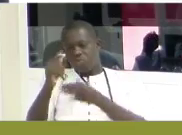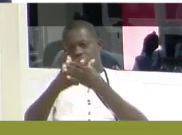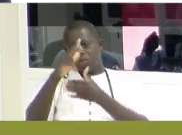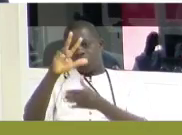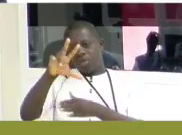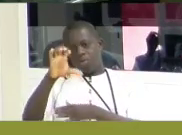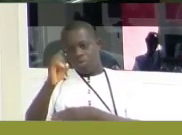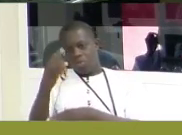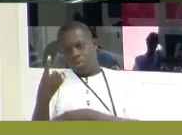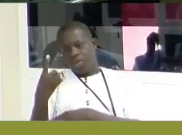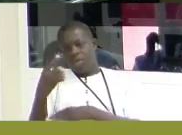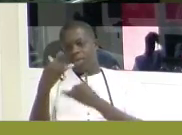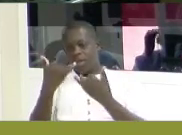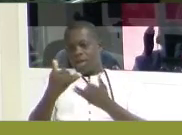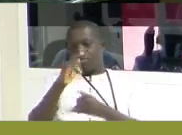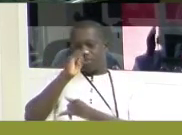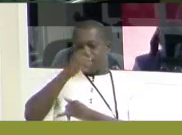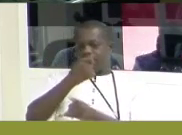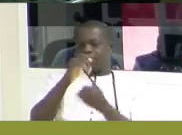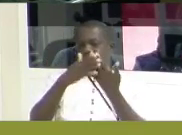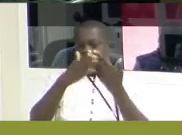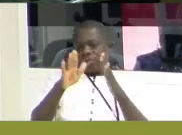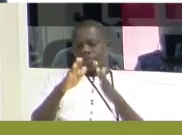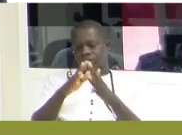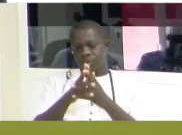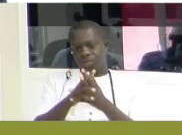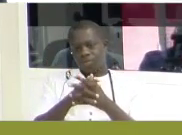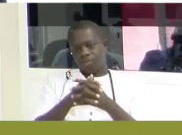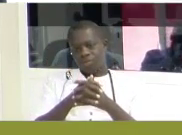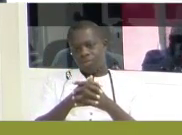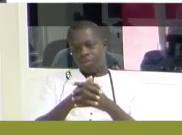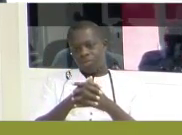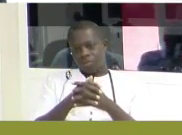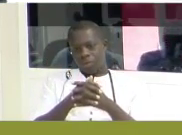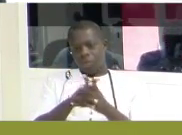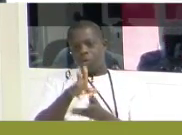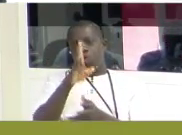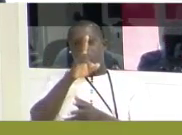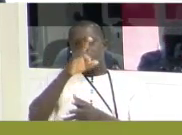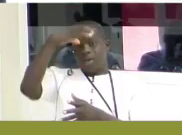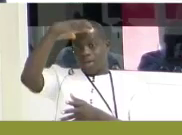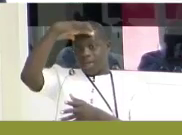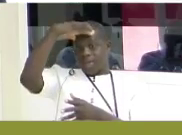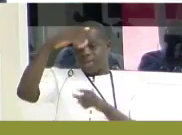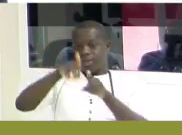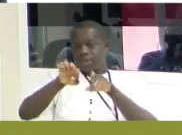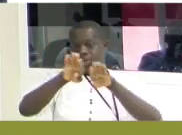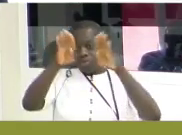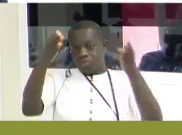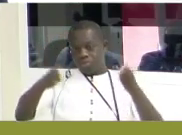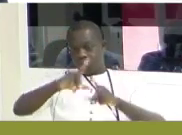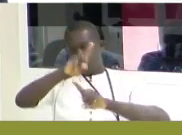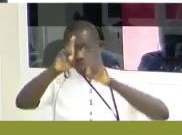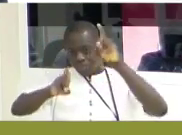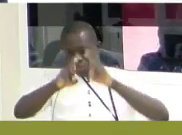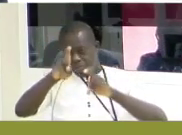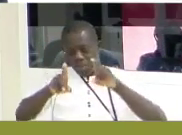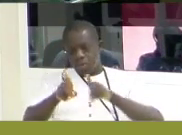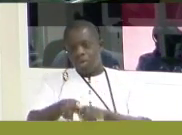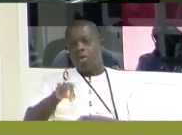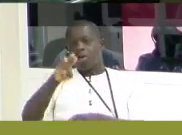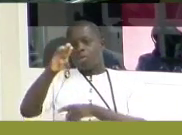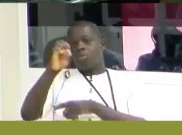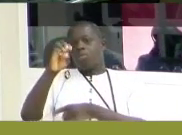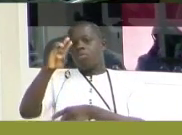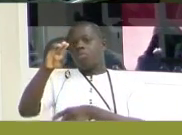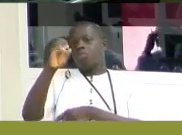now. Who was heading the panel? Momodu Hydra, the Deputy Director General of NIA. And where were